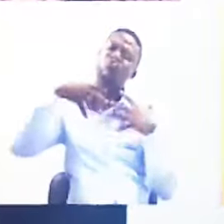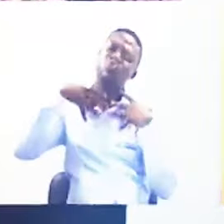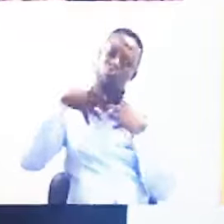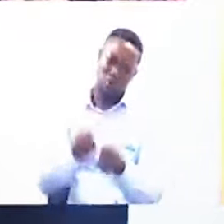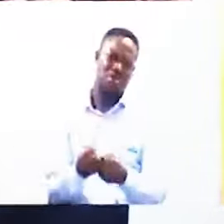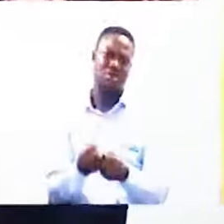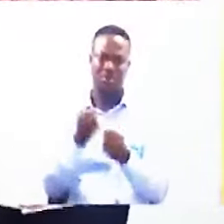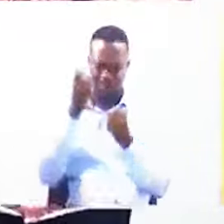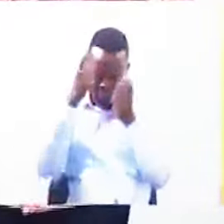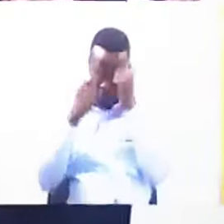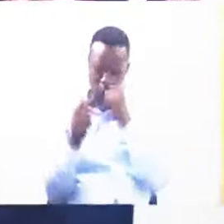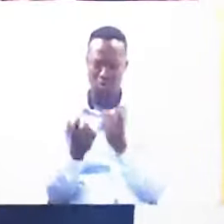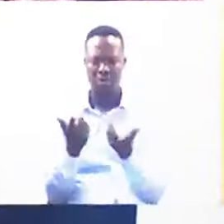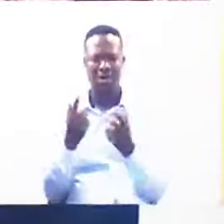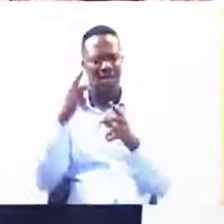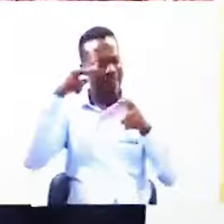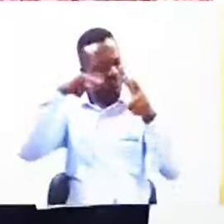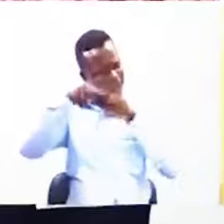chapter